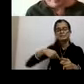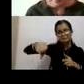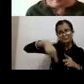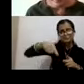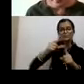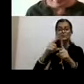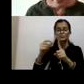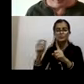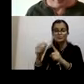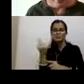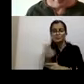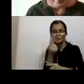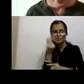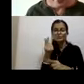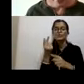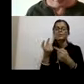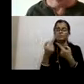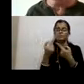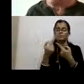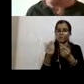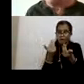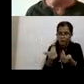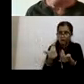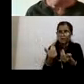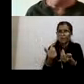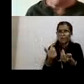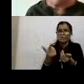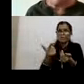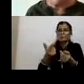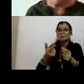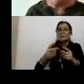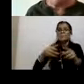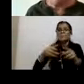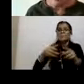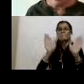guide, showing the next generation what to value.